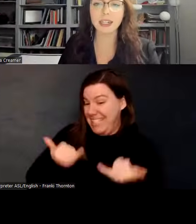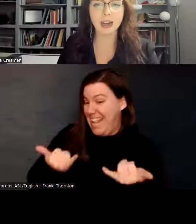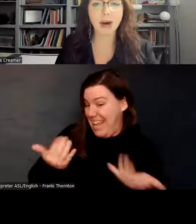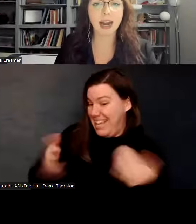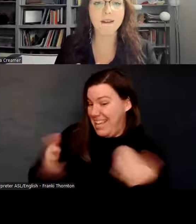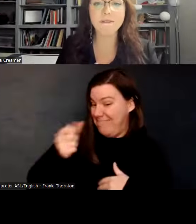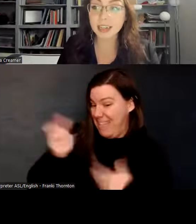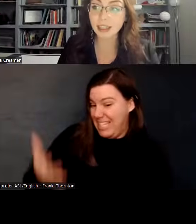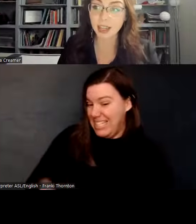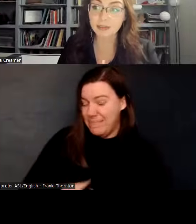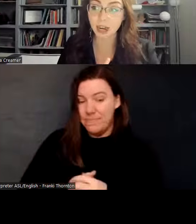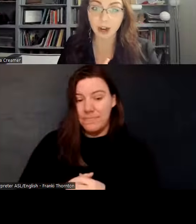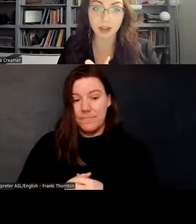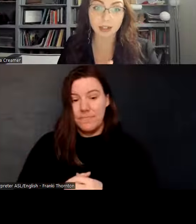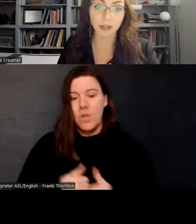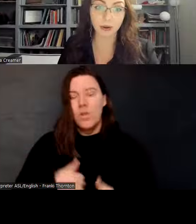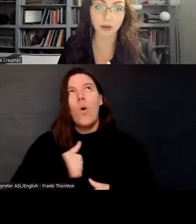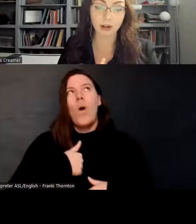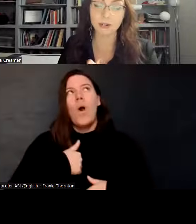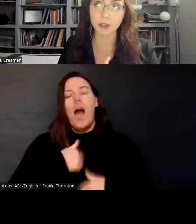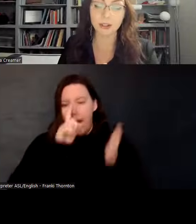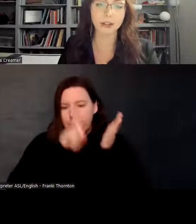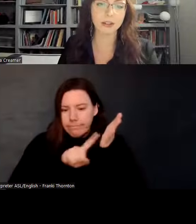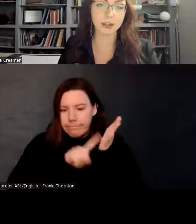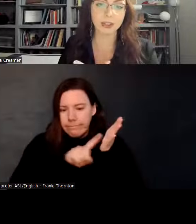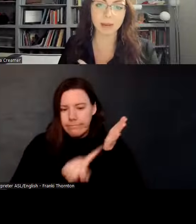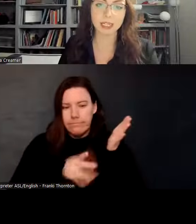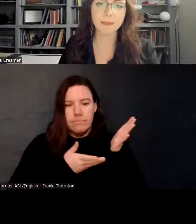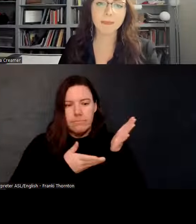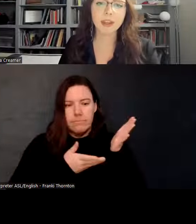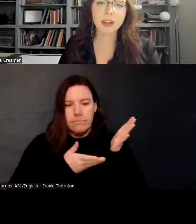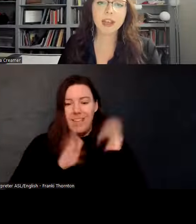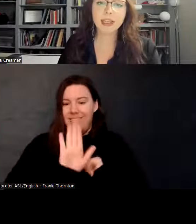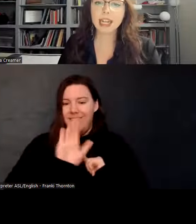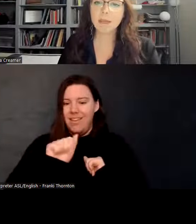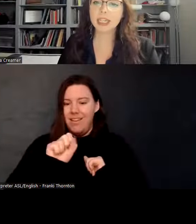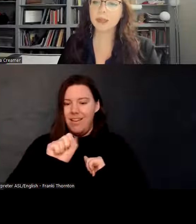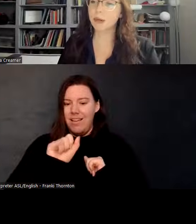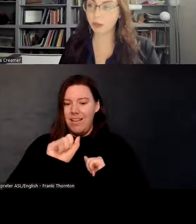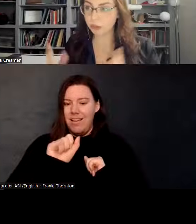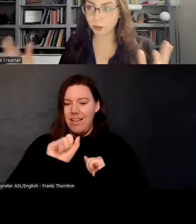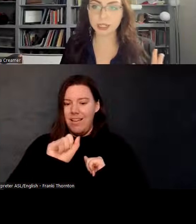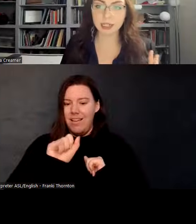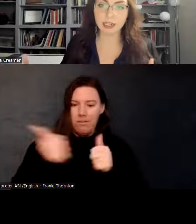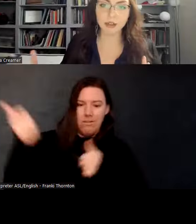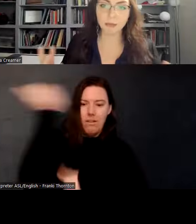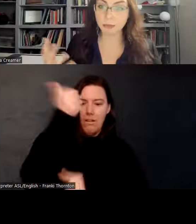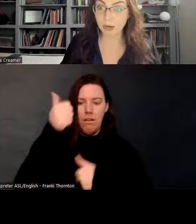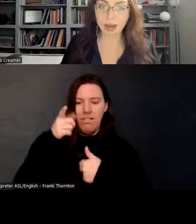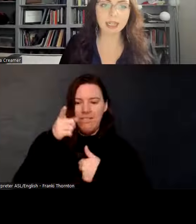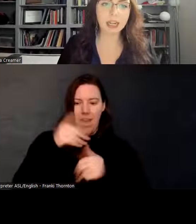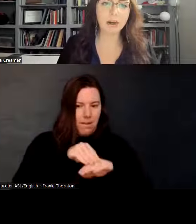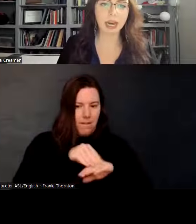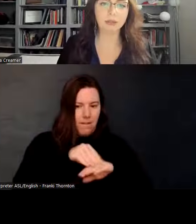the Assyrian Empire affect the lives of those under their hegemony? This topic has been approached, of course, in